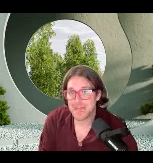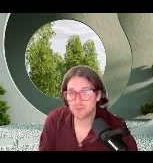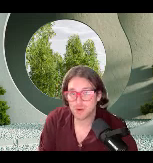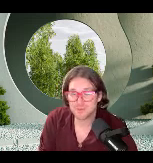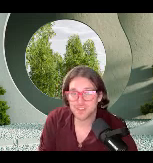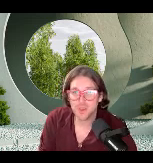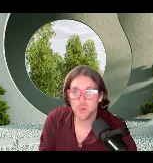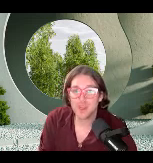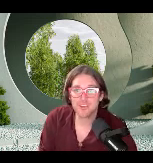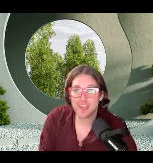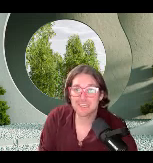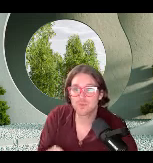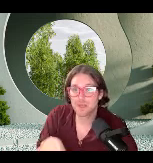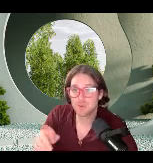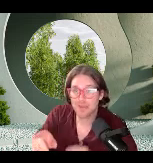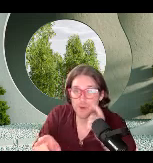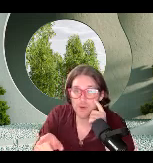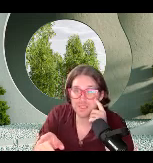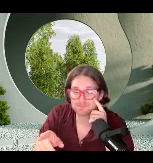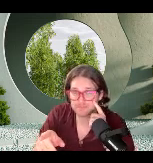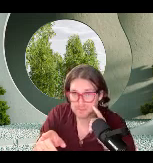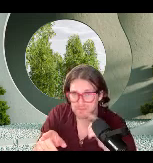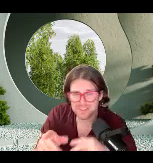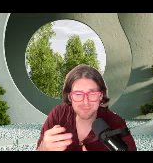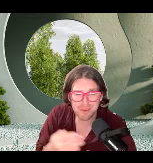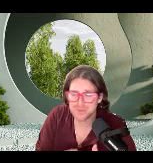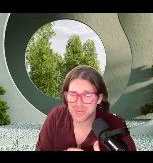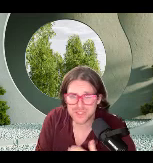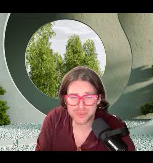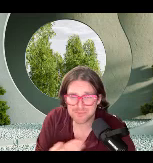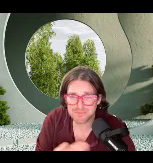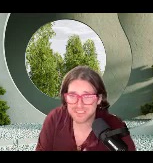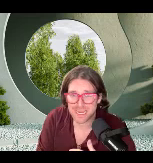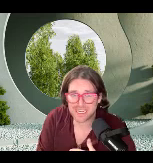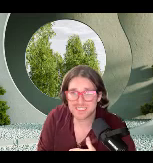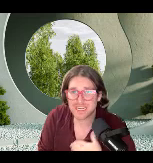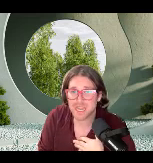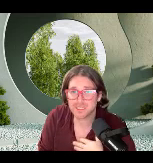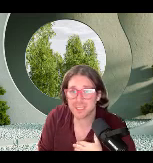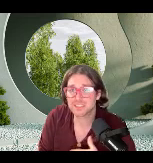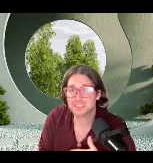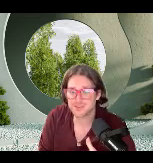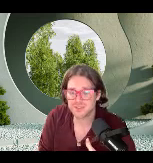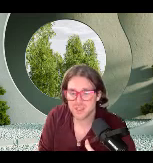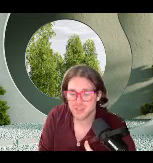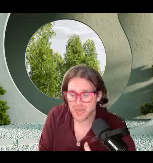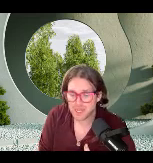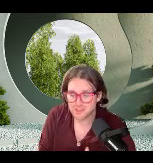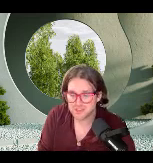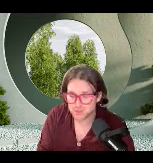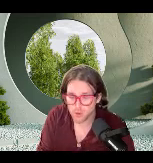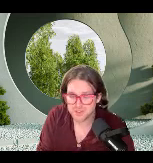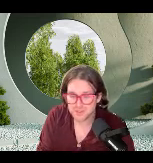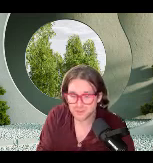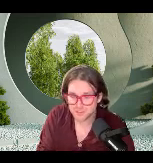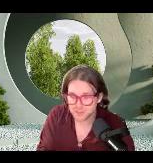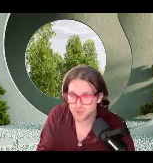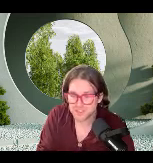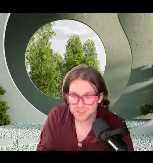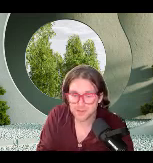of these platforms, one other thing I did want to point out was sometimes what I do when I'm designing content, I really like to use